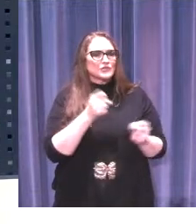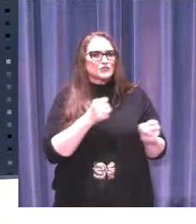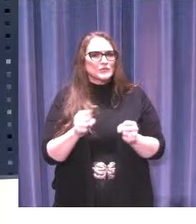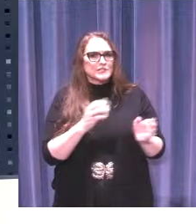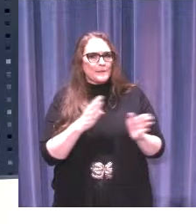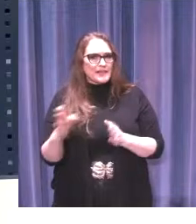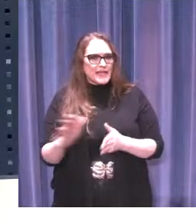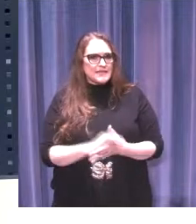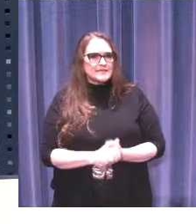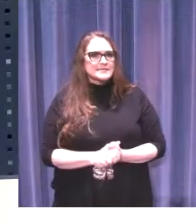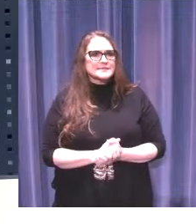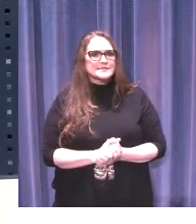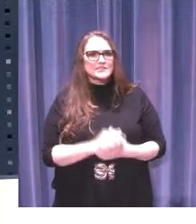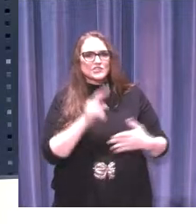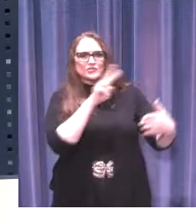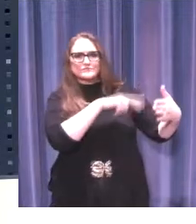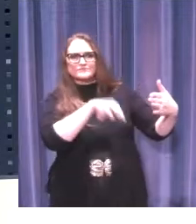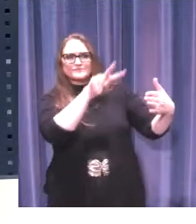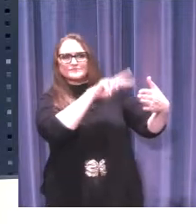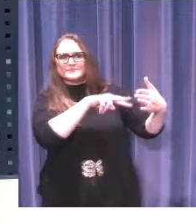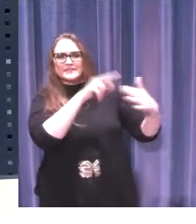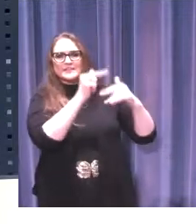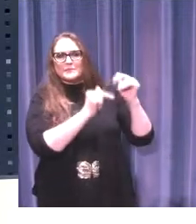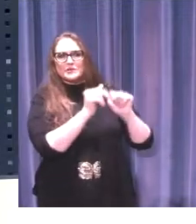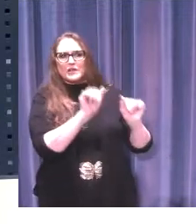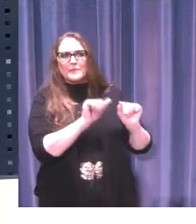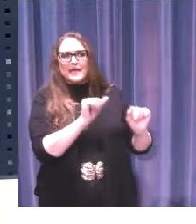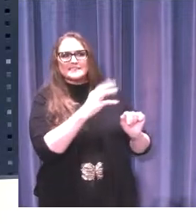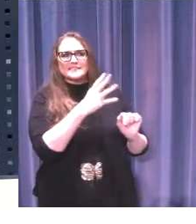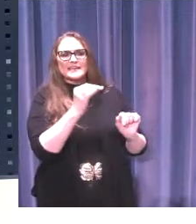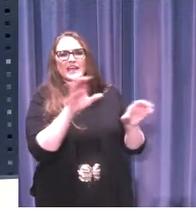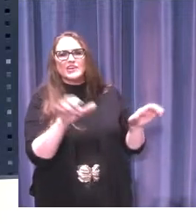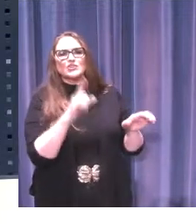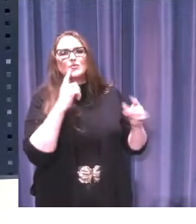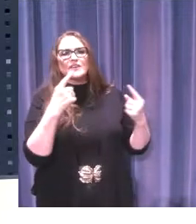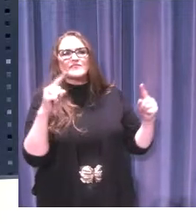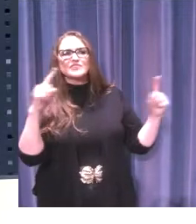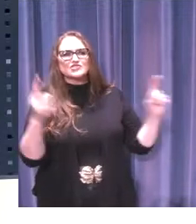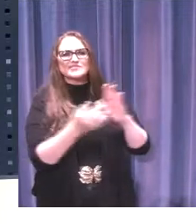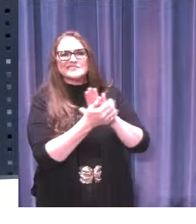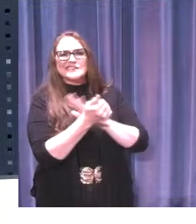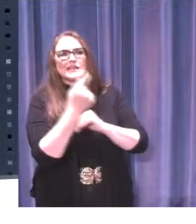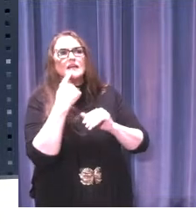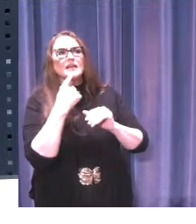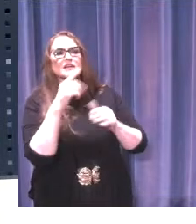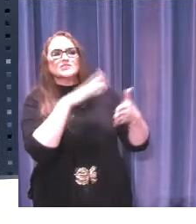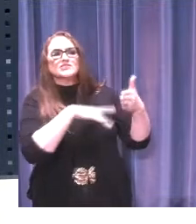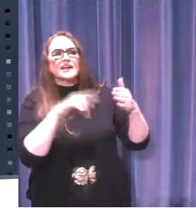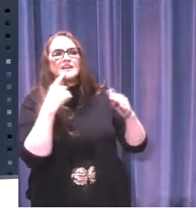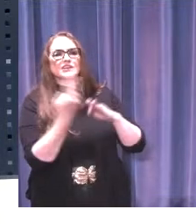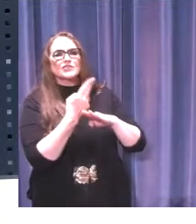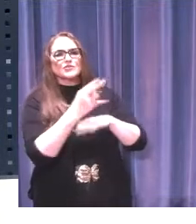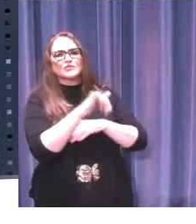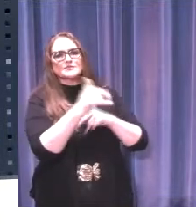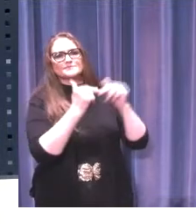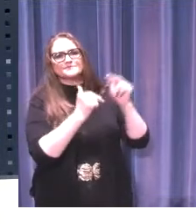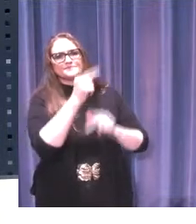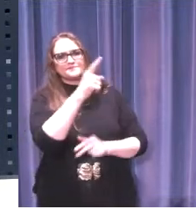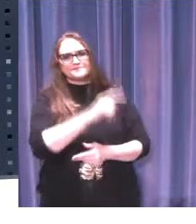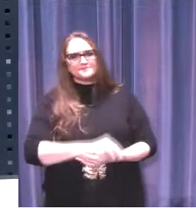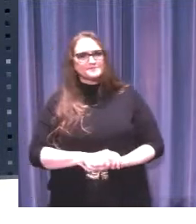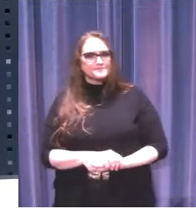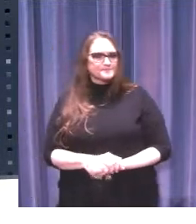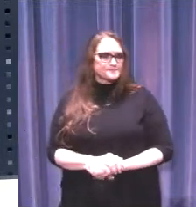is looking at the building capacity and doing an efficiency study of utilization.